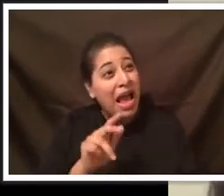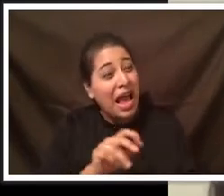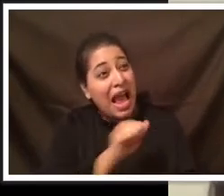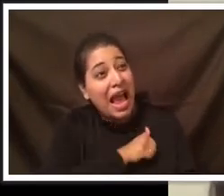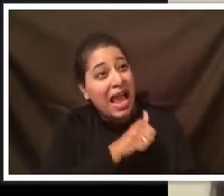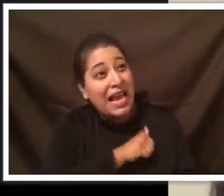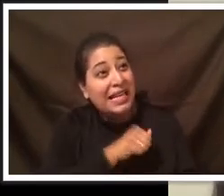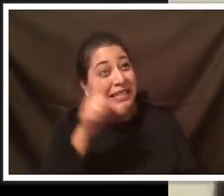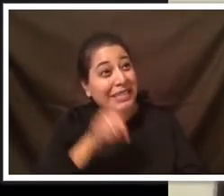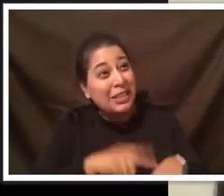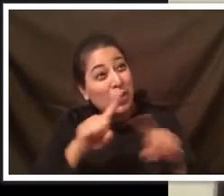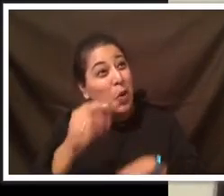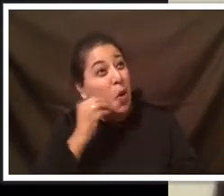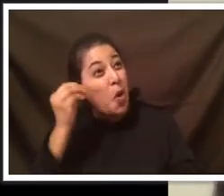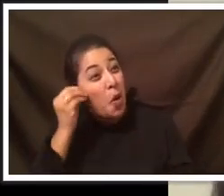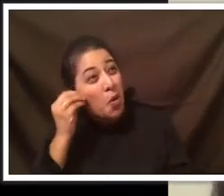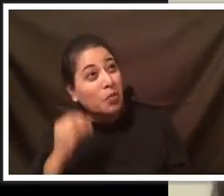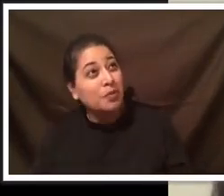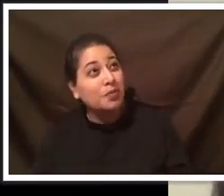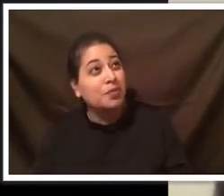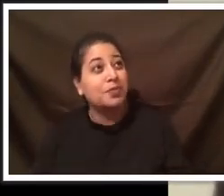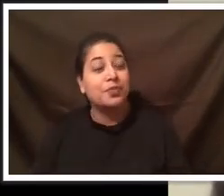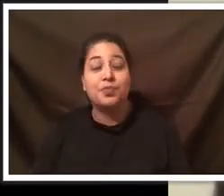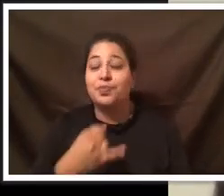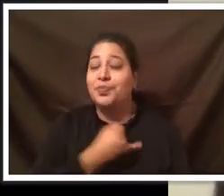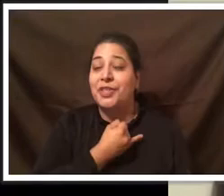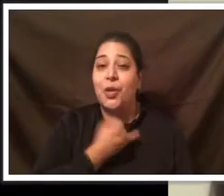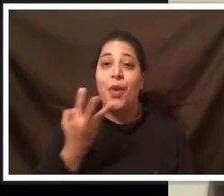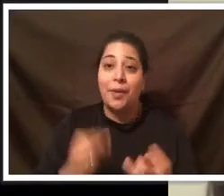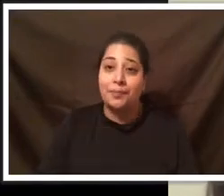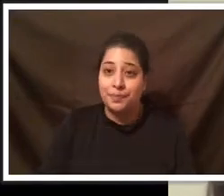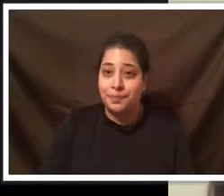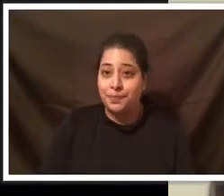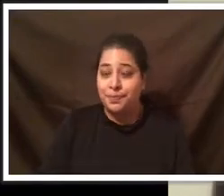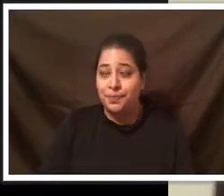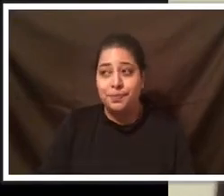disappeared. Jack waited. No Annie.